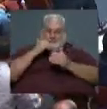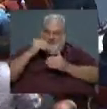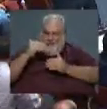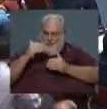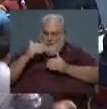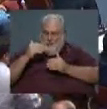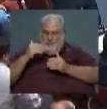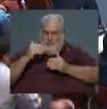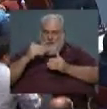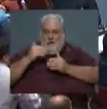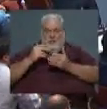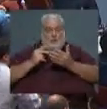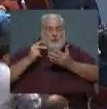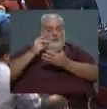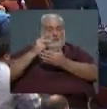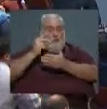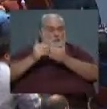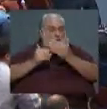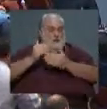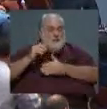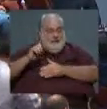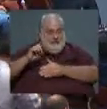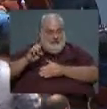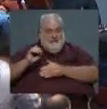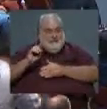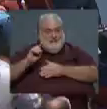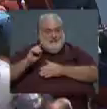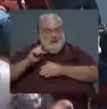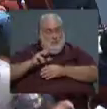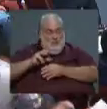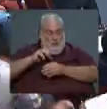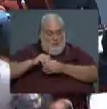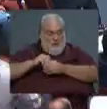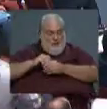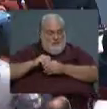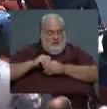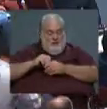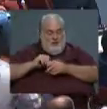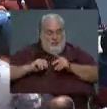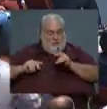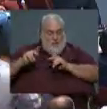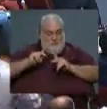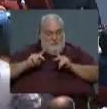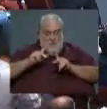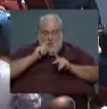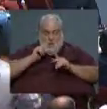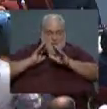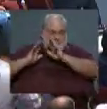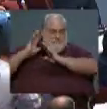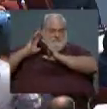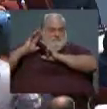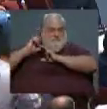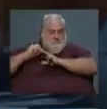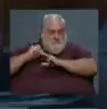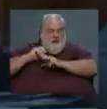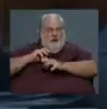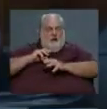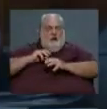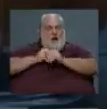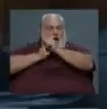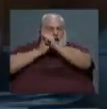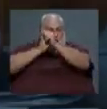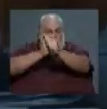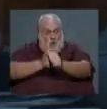of the review process was that for those organizations that have been part of our program, your ongoing